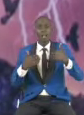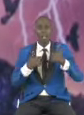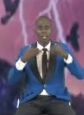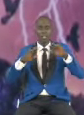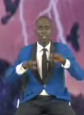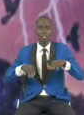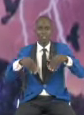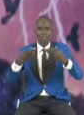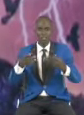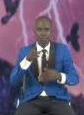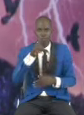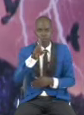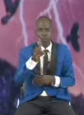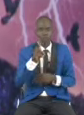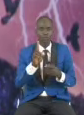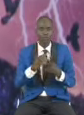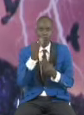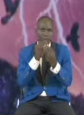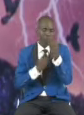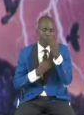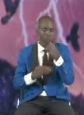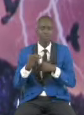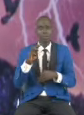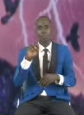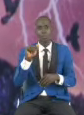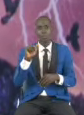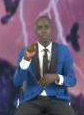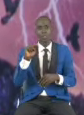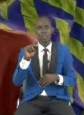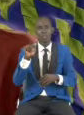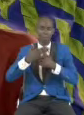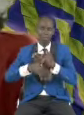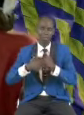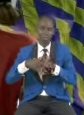to eat, manna." Everybody shout, manna.